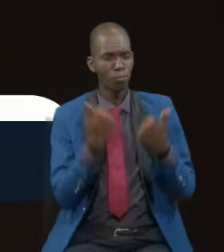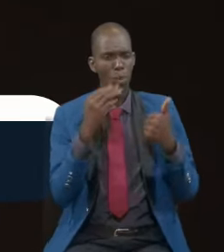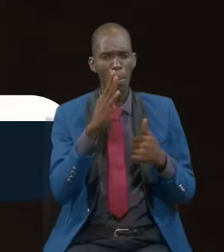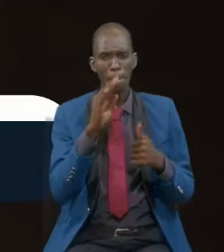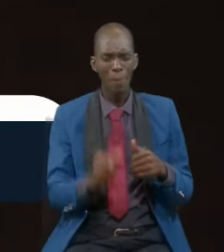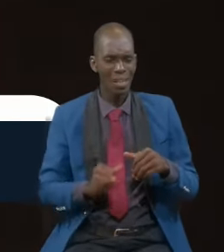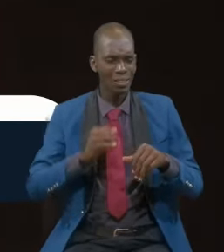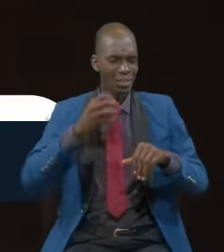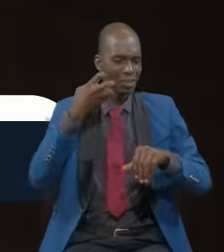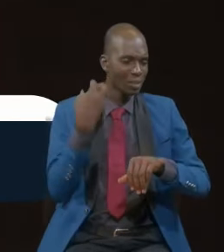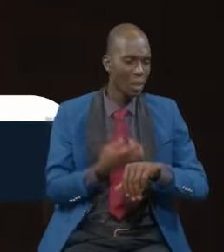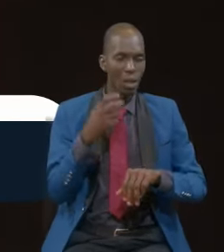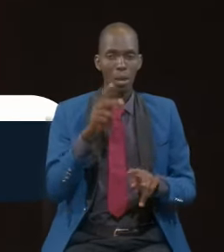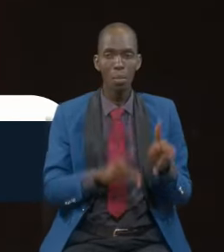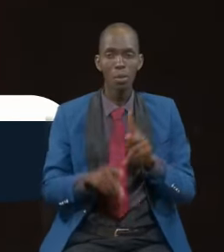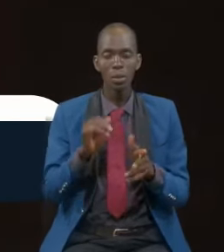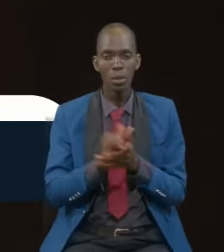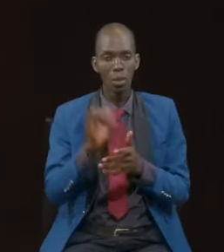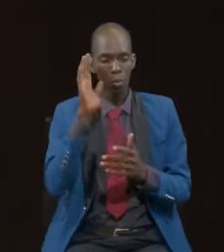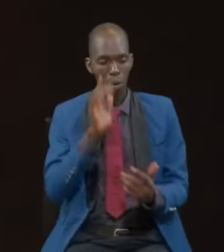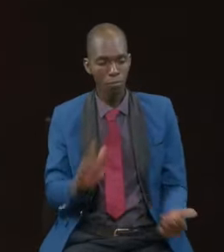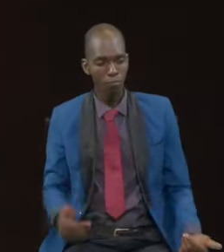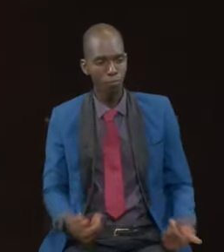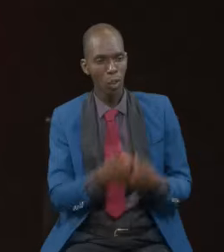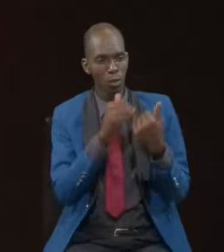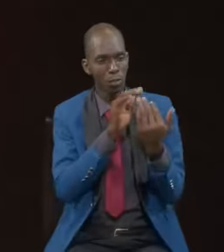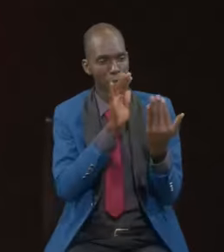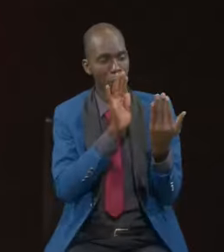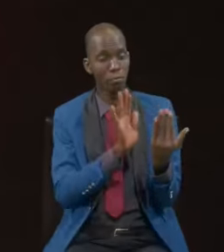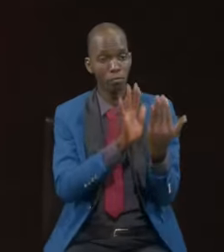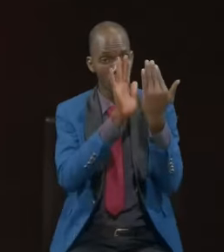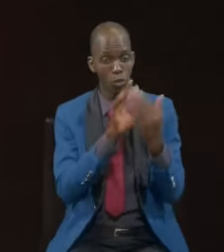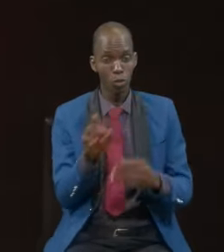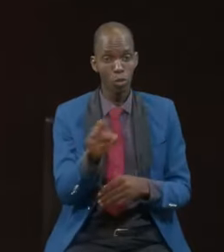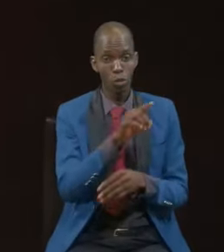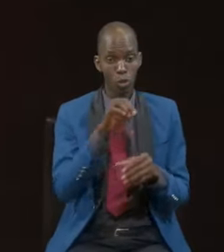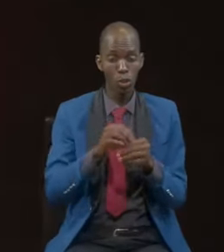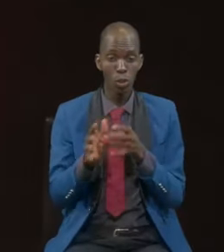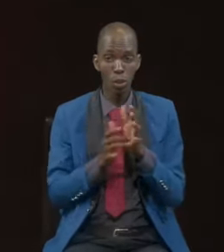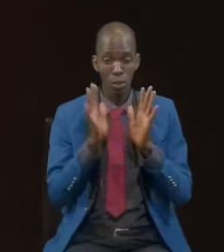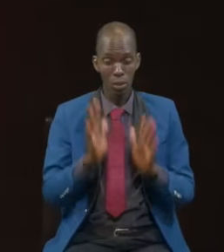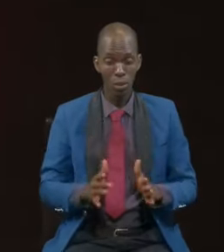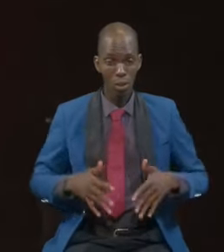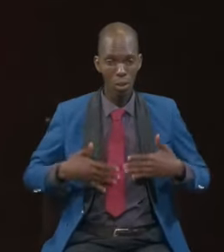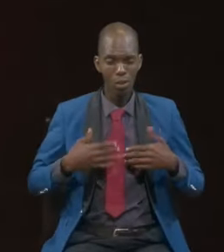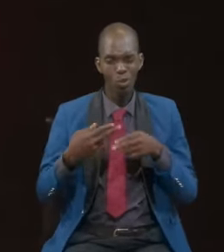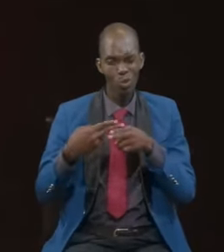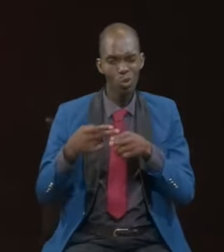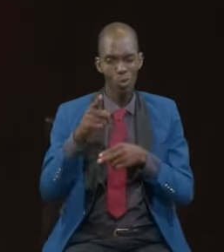tough people who challenge you face to face in your Christian life, soon you